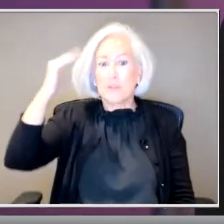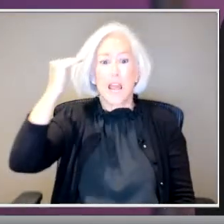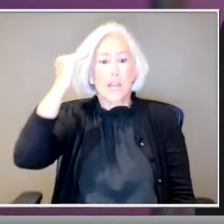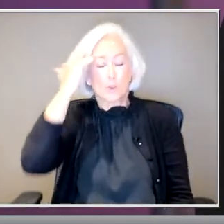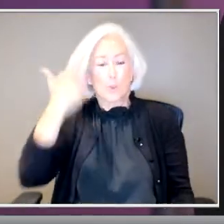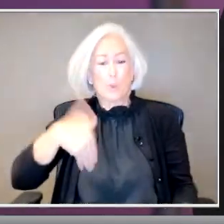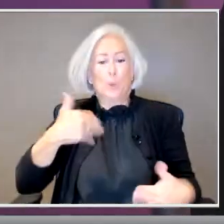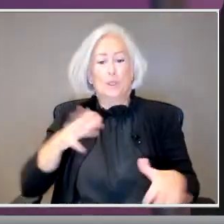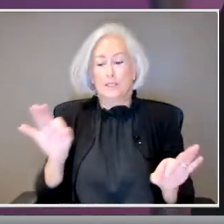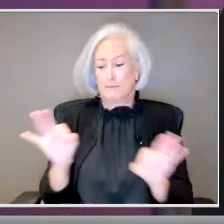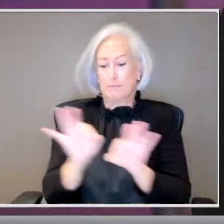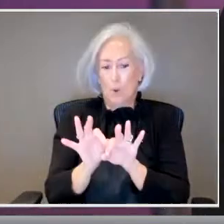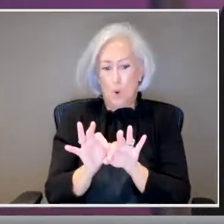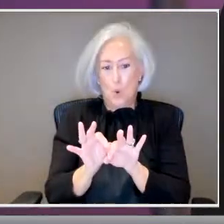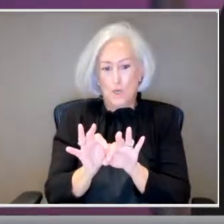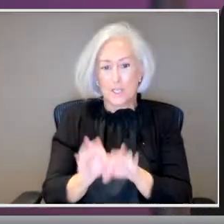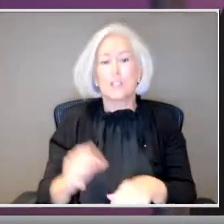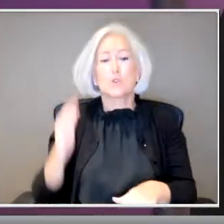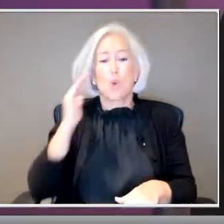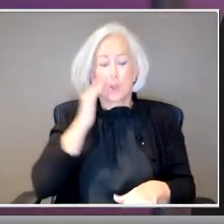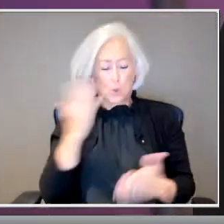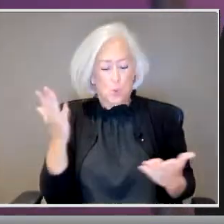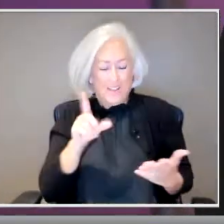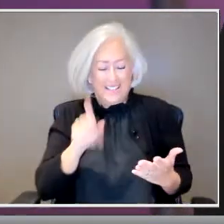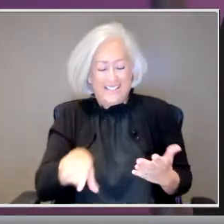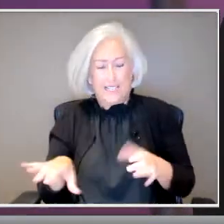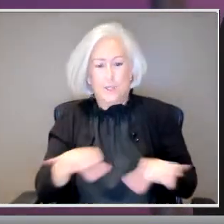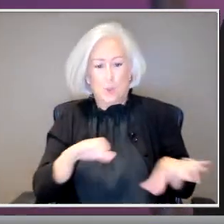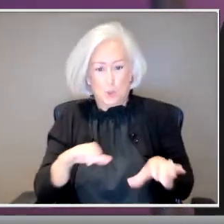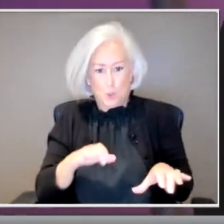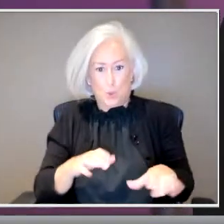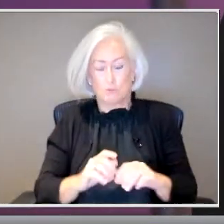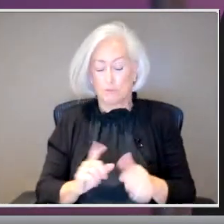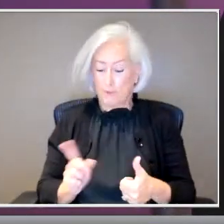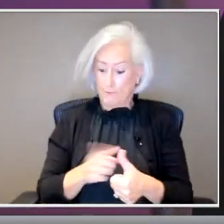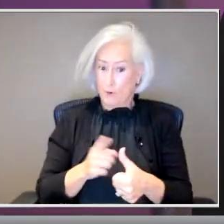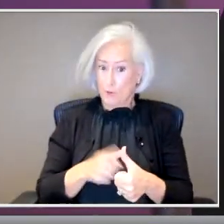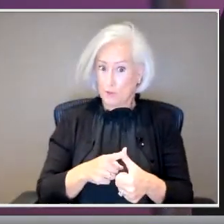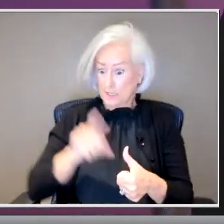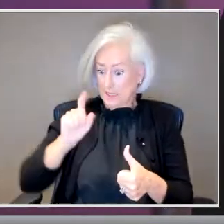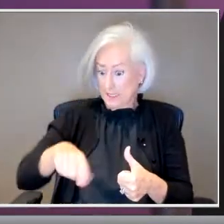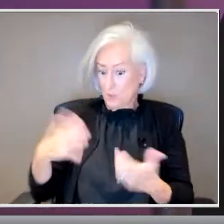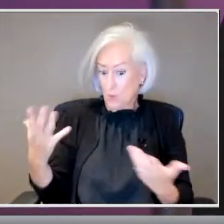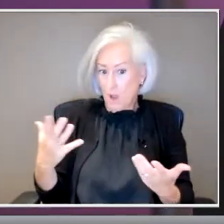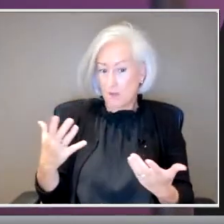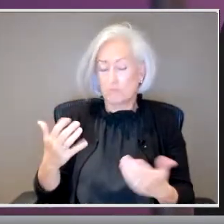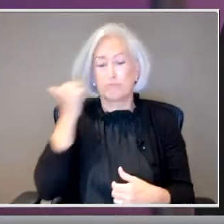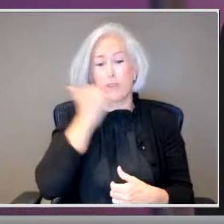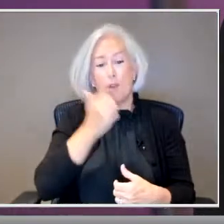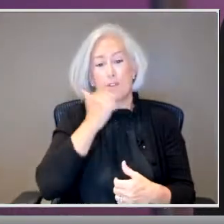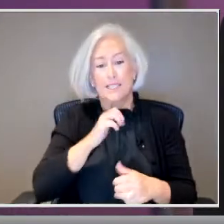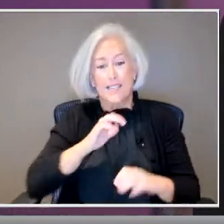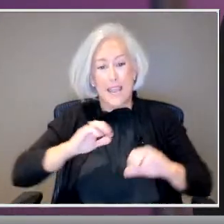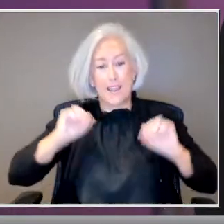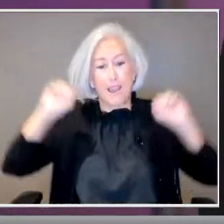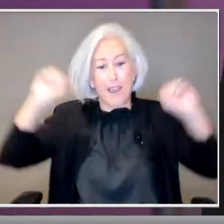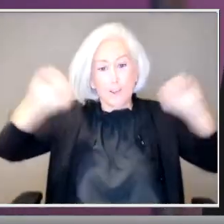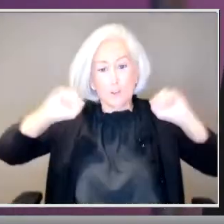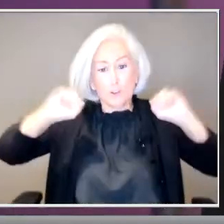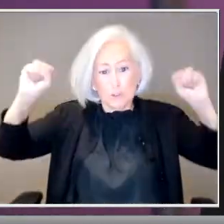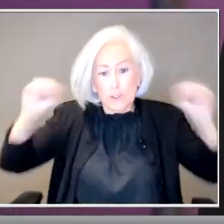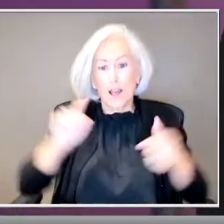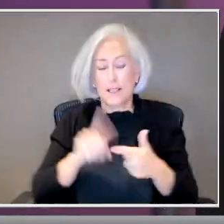I knew some of the steps that I needed to take. Obvious ones like, you know, regular exercise, watching your stress,